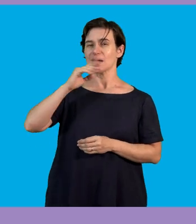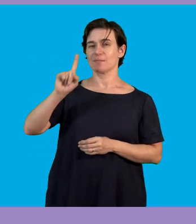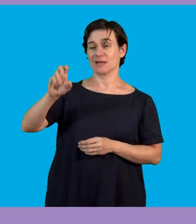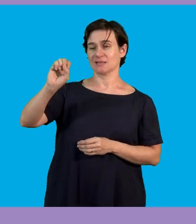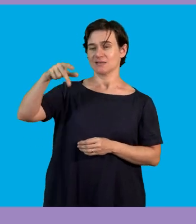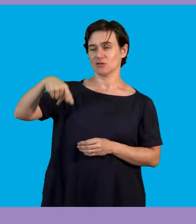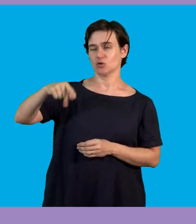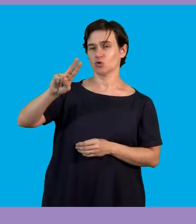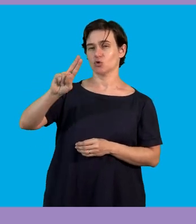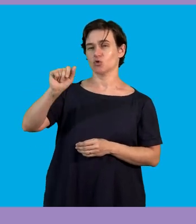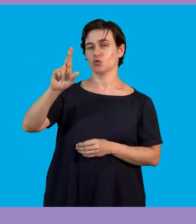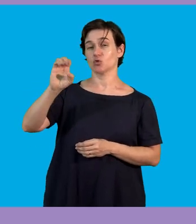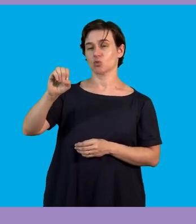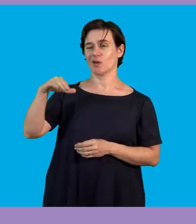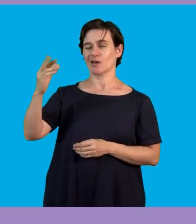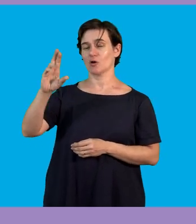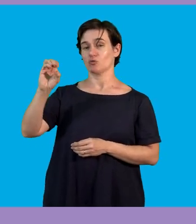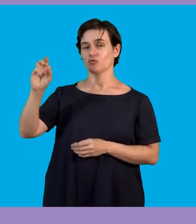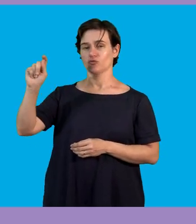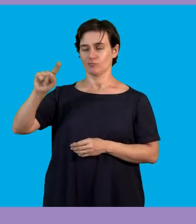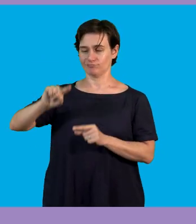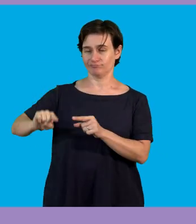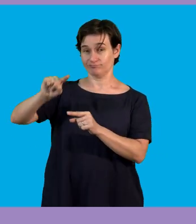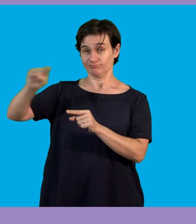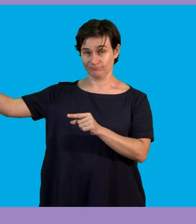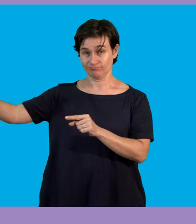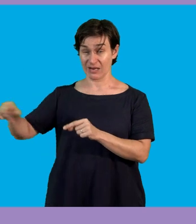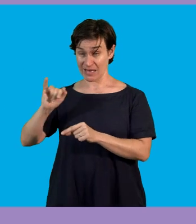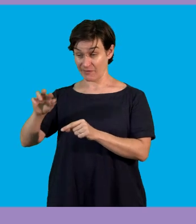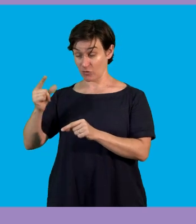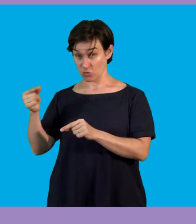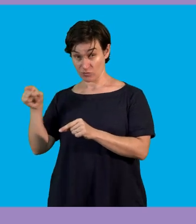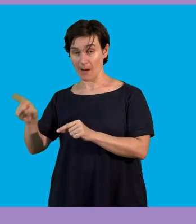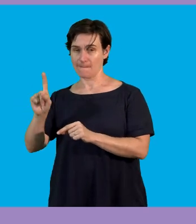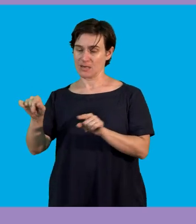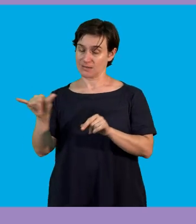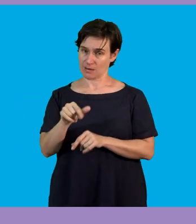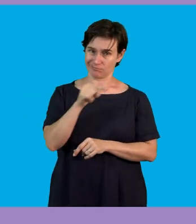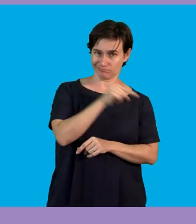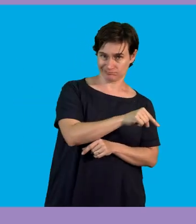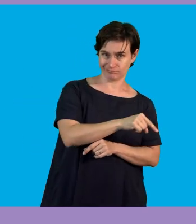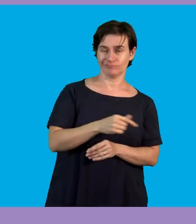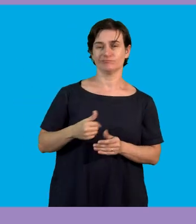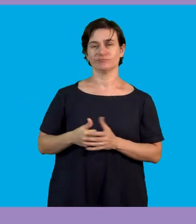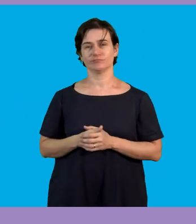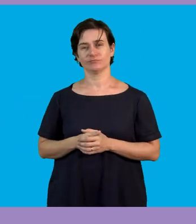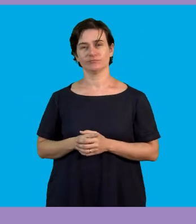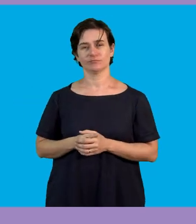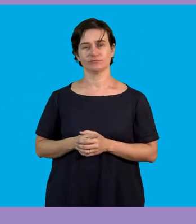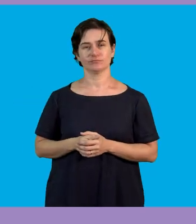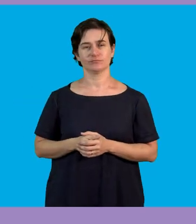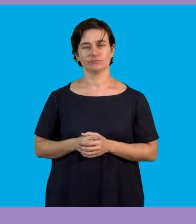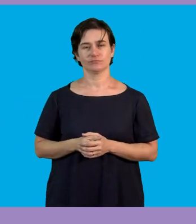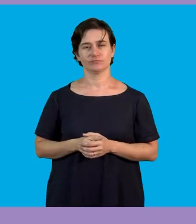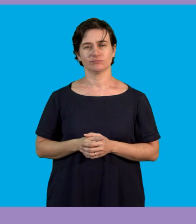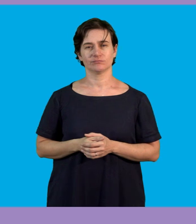sign on x squared to find the value of x, and what we do on the left we also do on the right. We apply the square root sign on the other